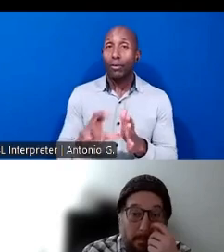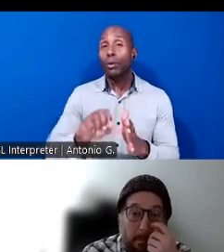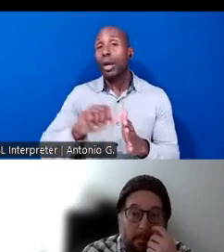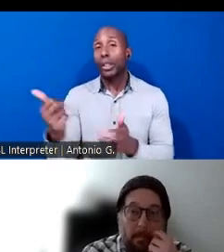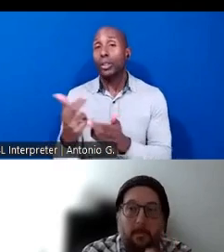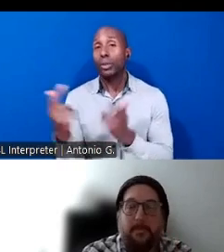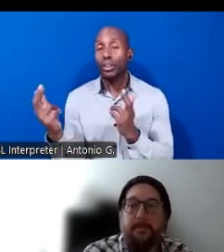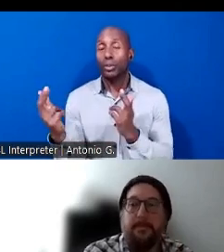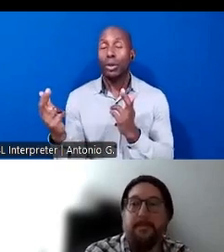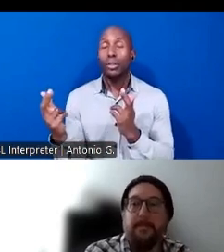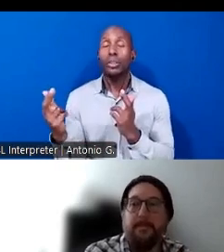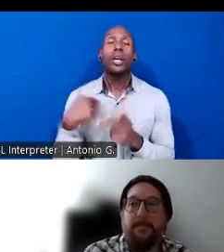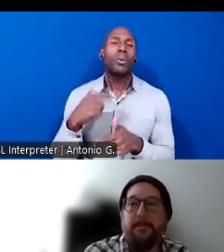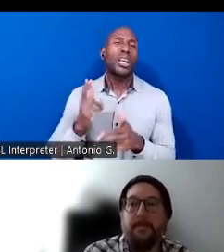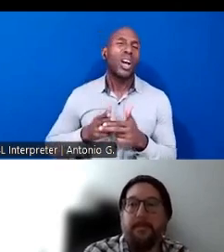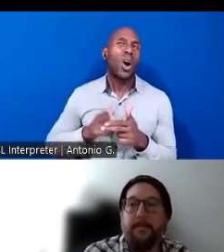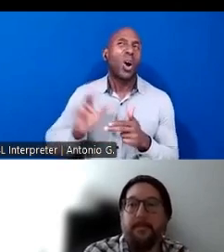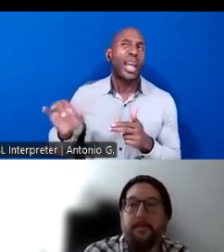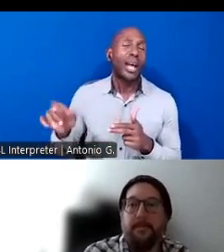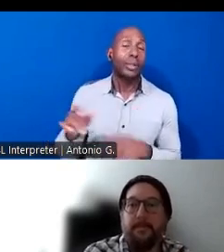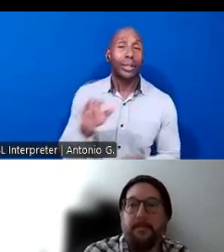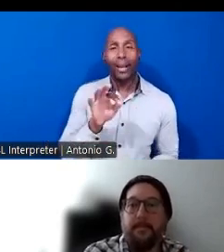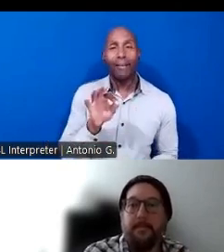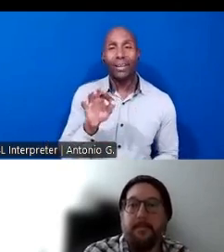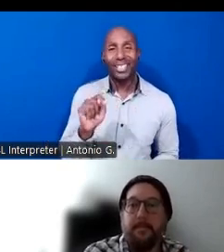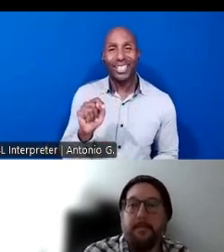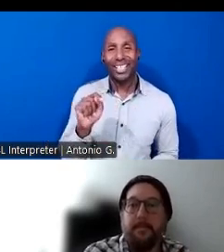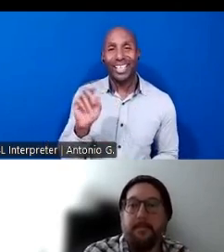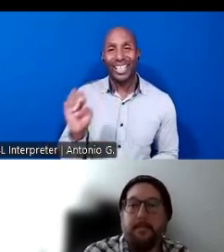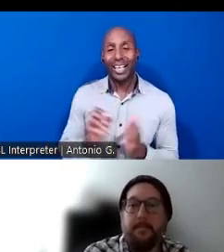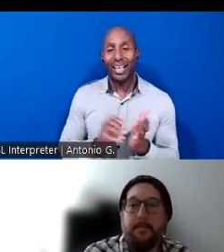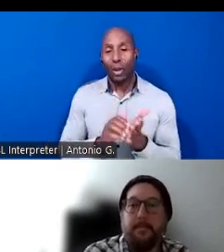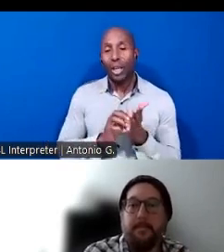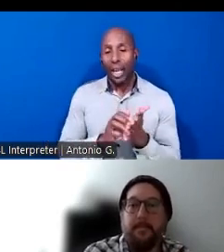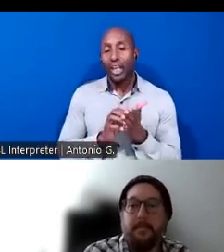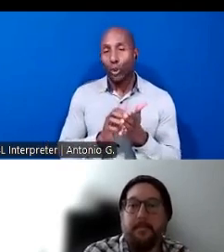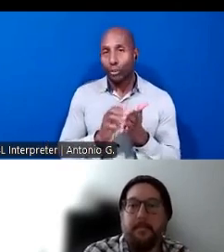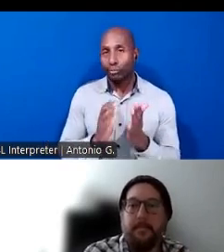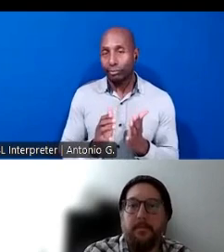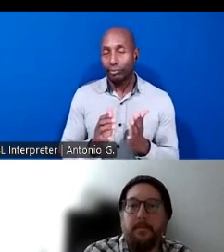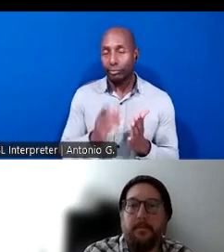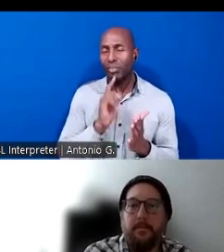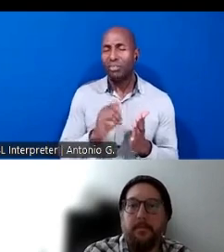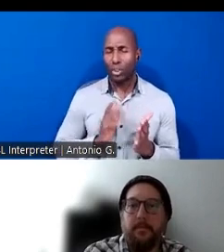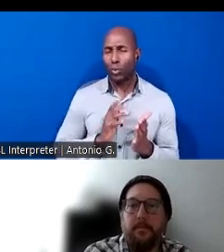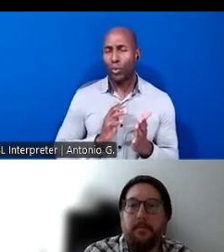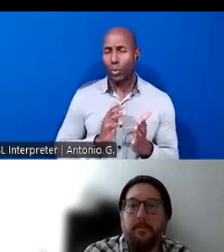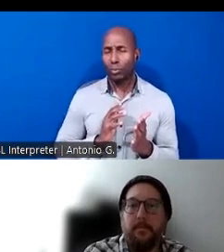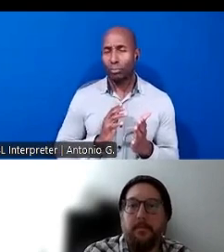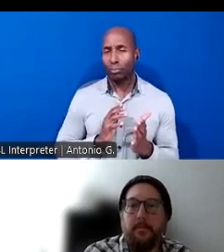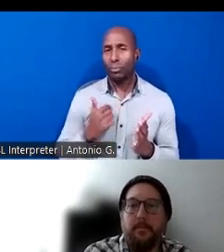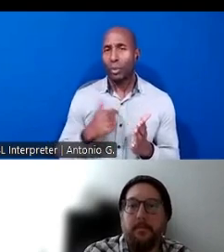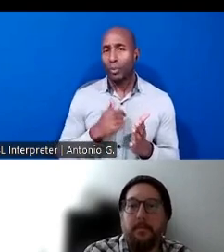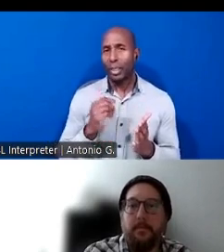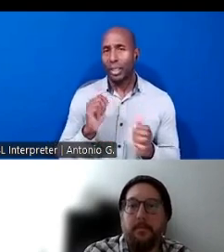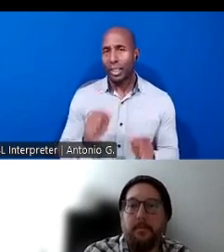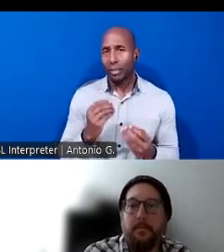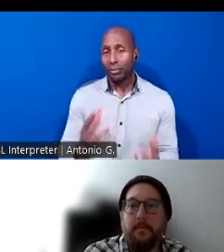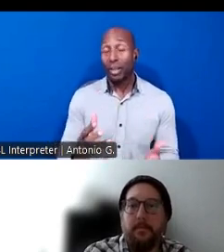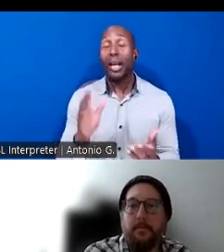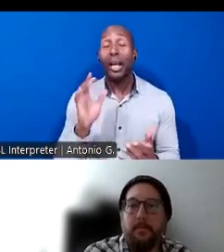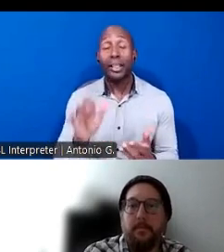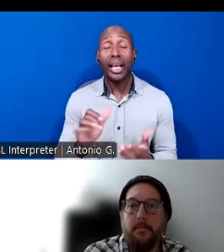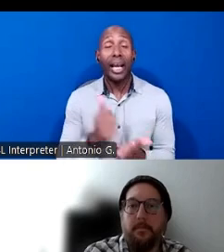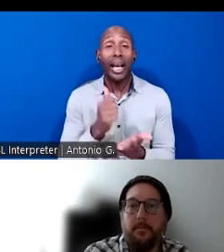call the FTE Calculator, which is a really cool tool that we can provide to y'all that helps automatically